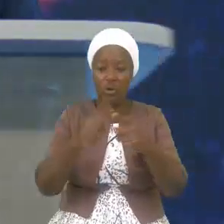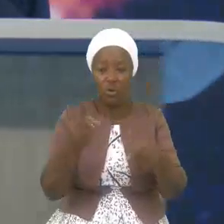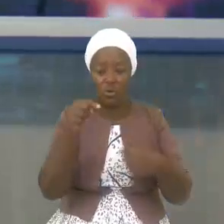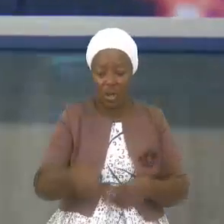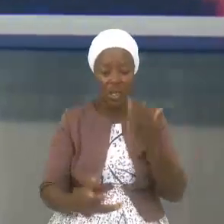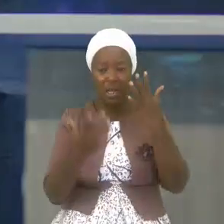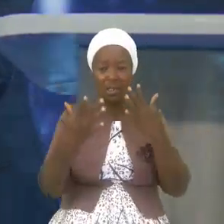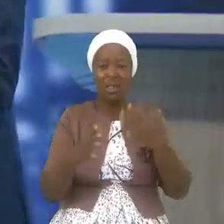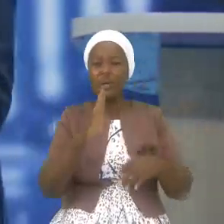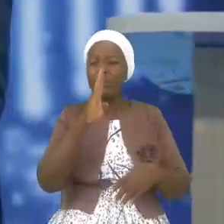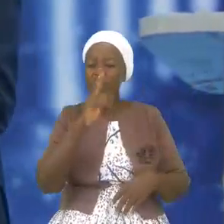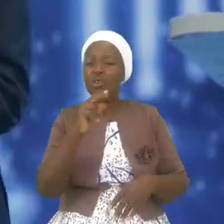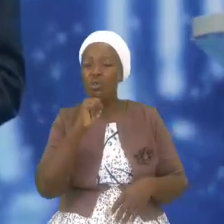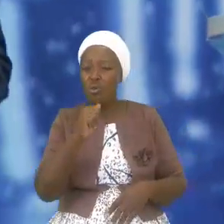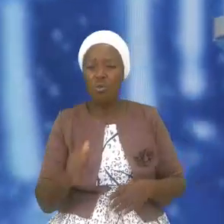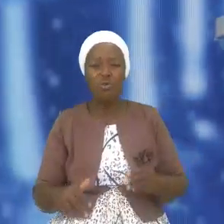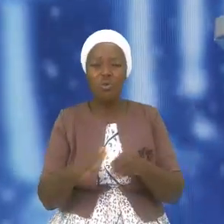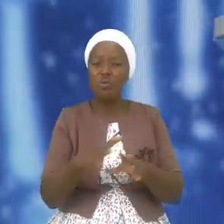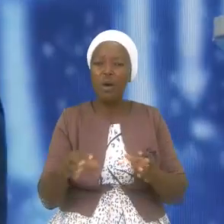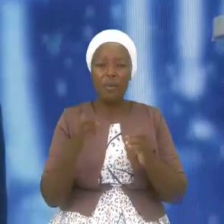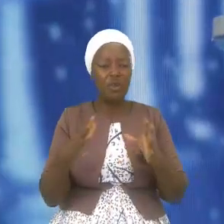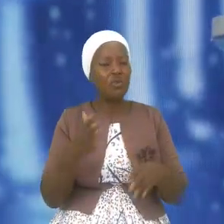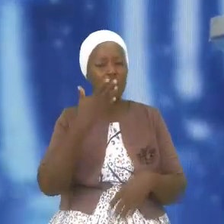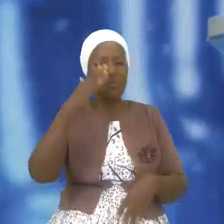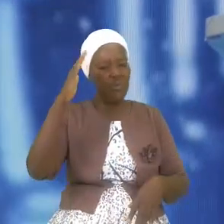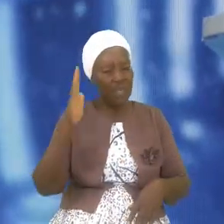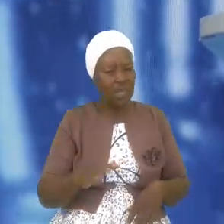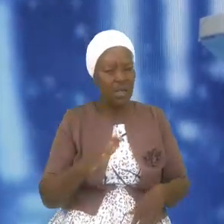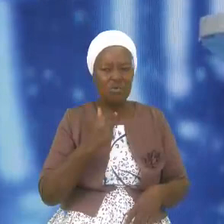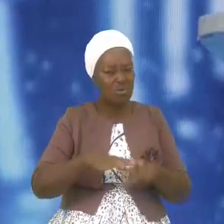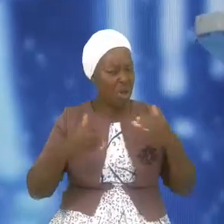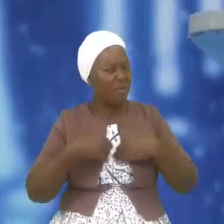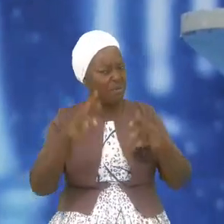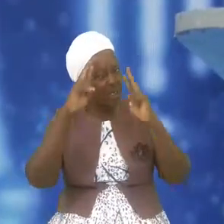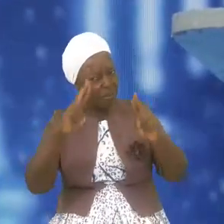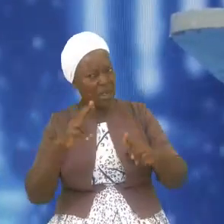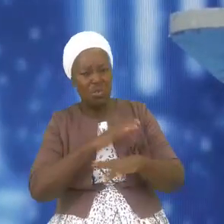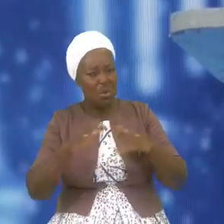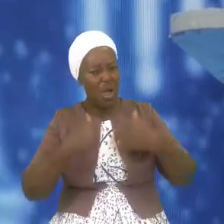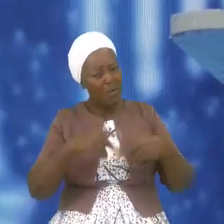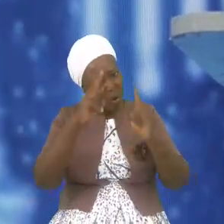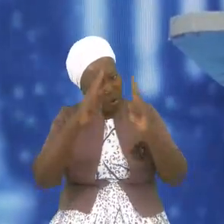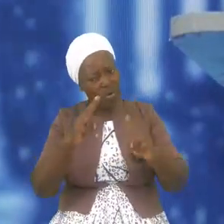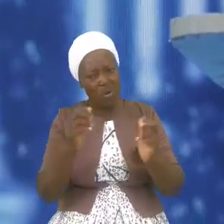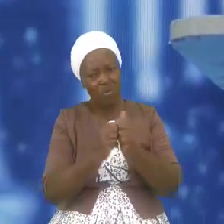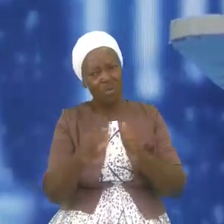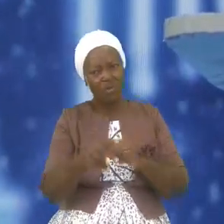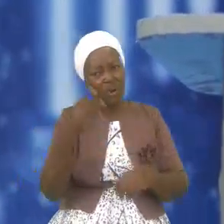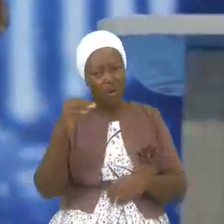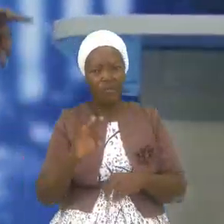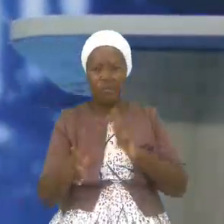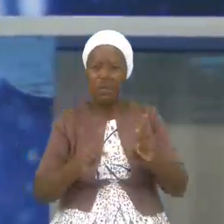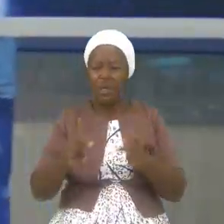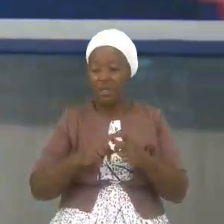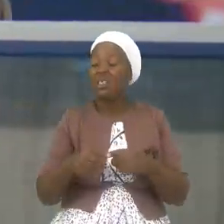disrespectful, and you have been dishonoring. You've done it to this, and the people said, leave him alone. It's like that. That's his life.